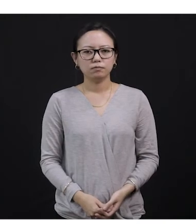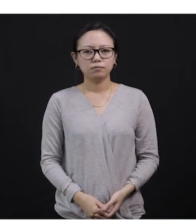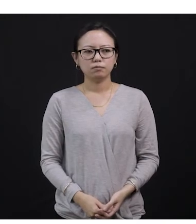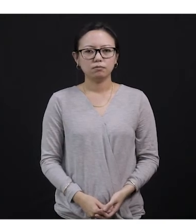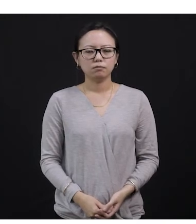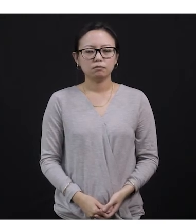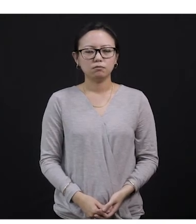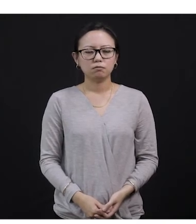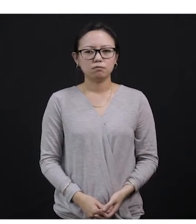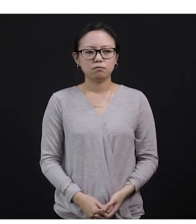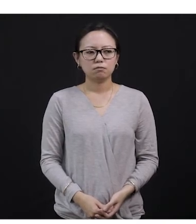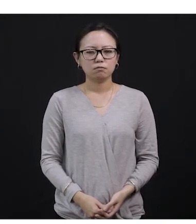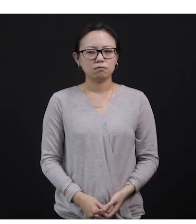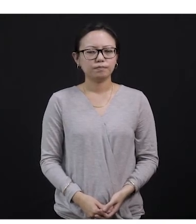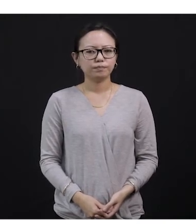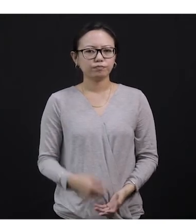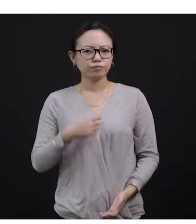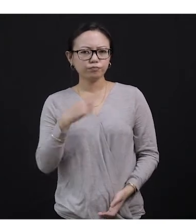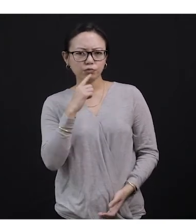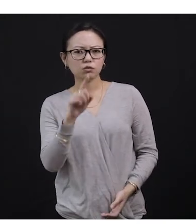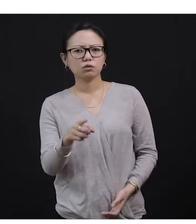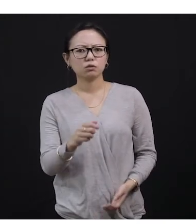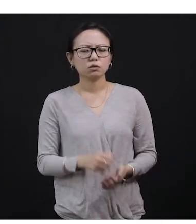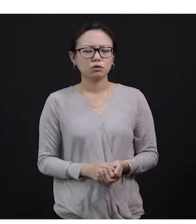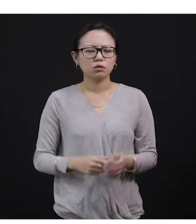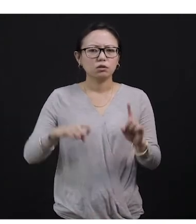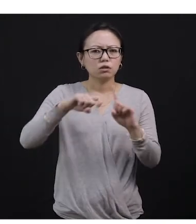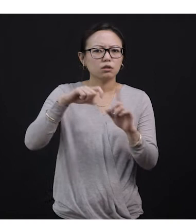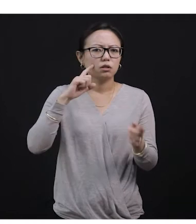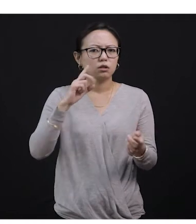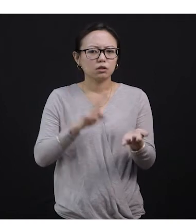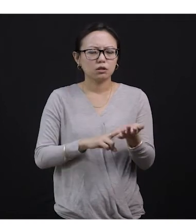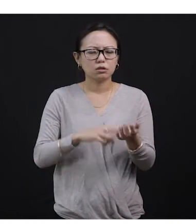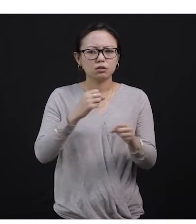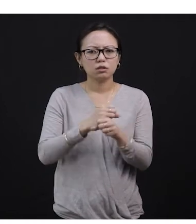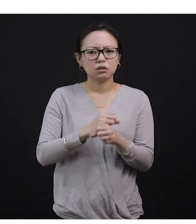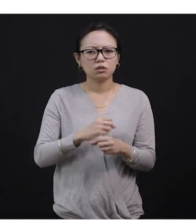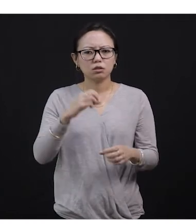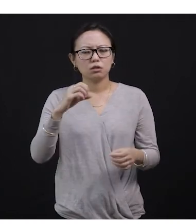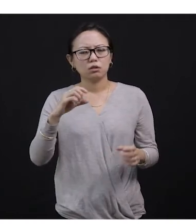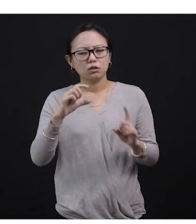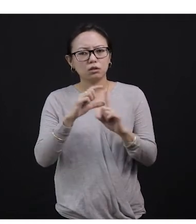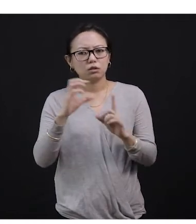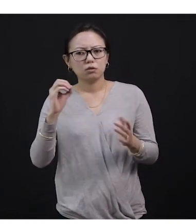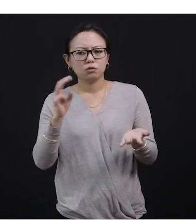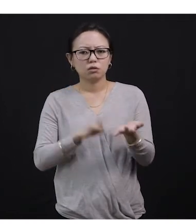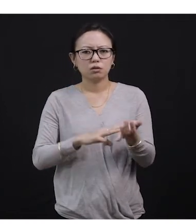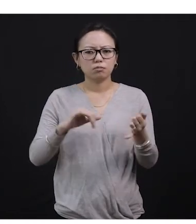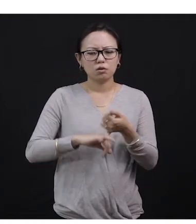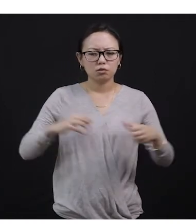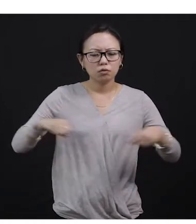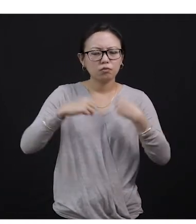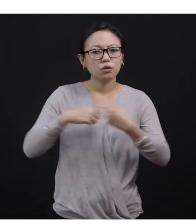these soldiers. Now I told you that the kingdoms were fighting, right? The clans were fighting for land,